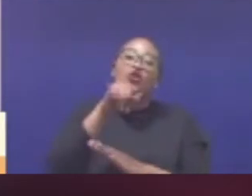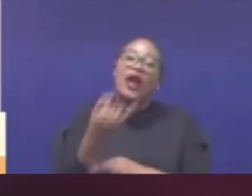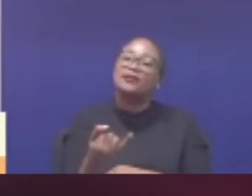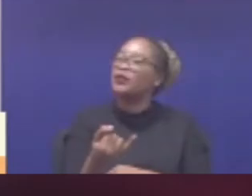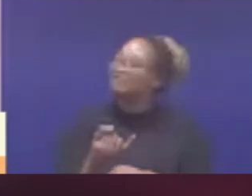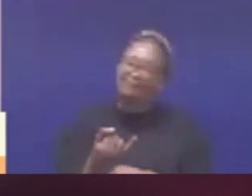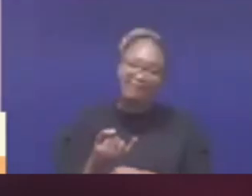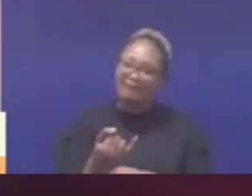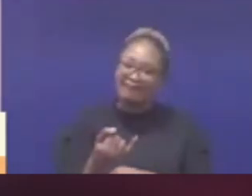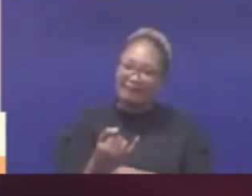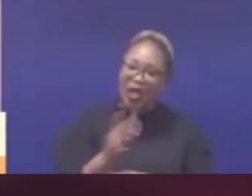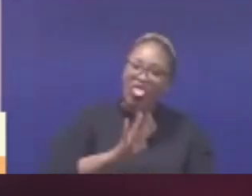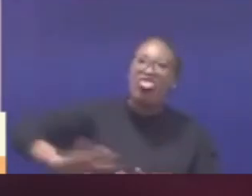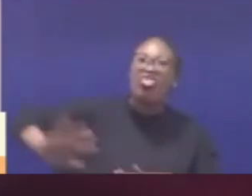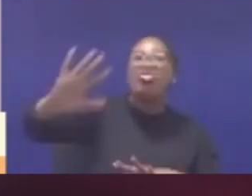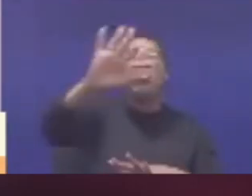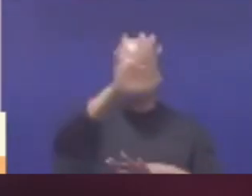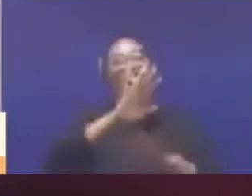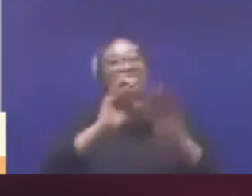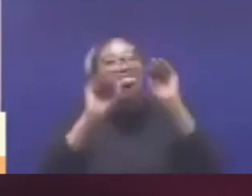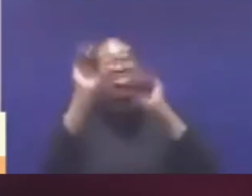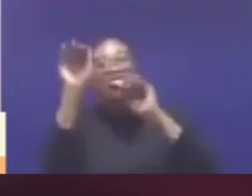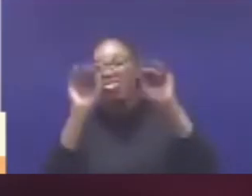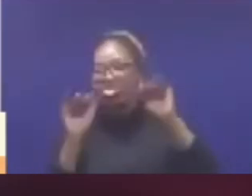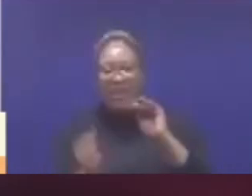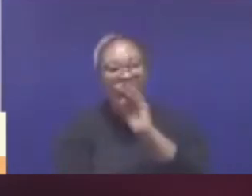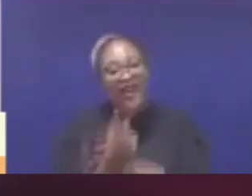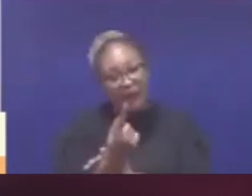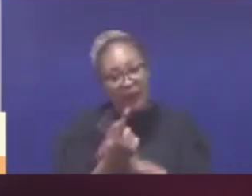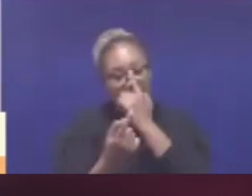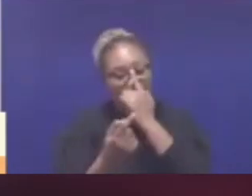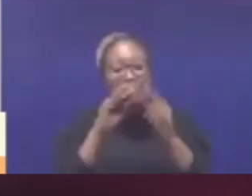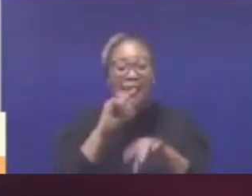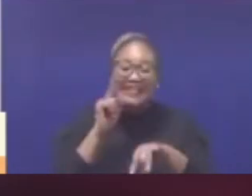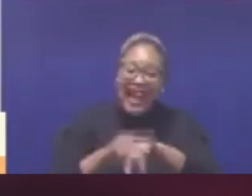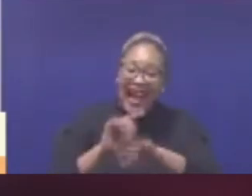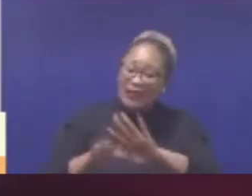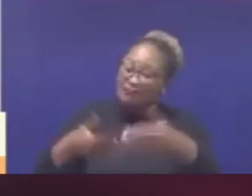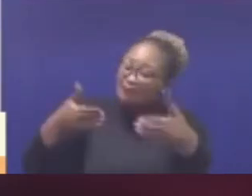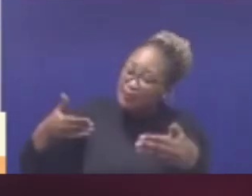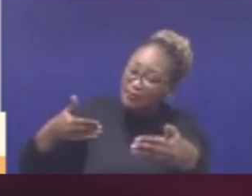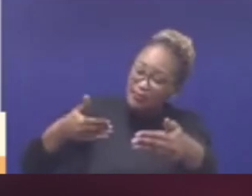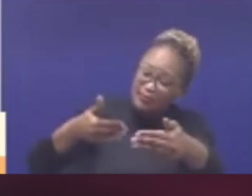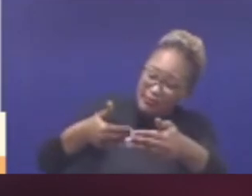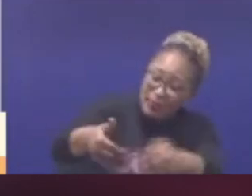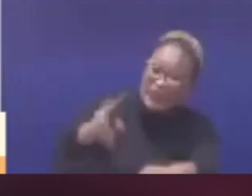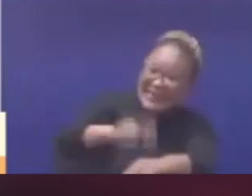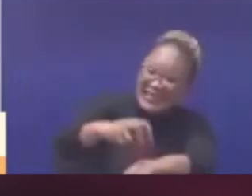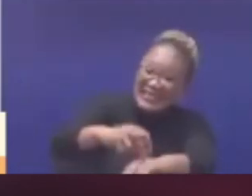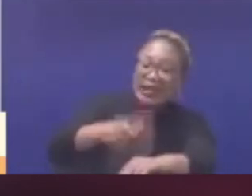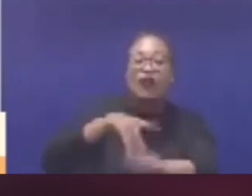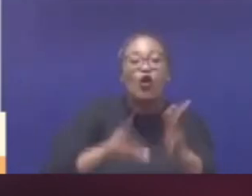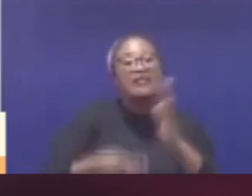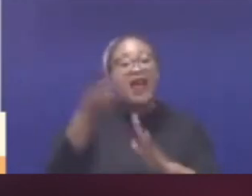spent to address the urgent needs like nutrition, sports at schools, psychosocial support, infrastructure,